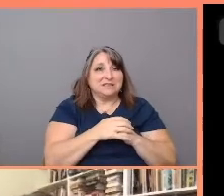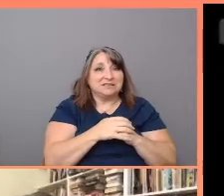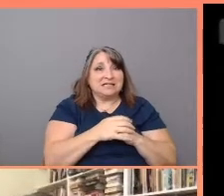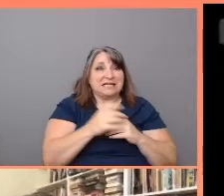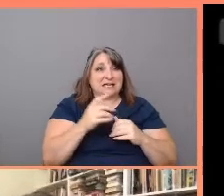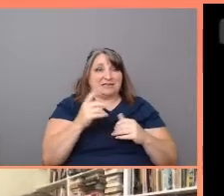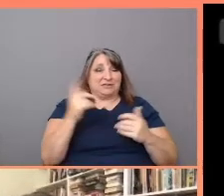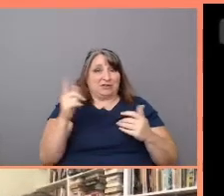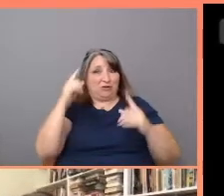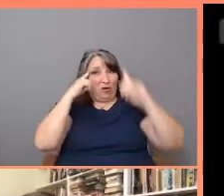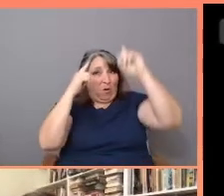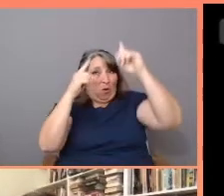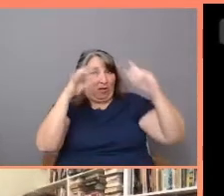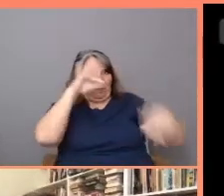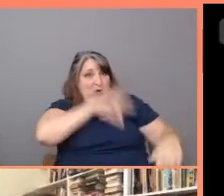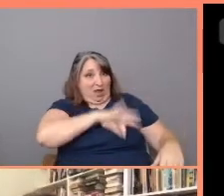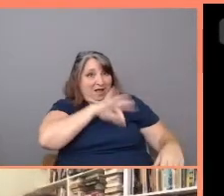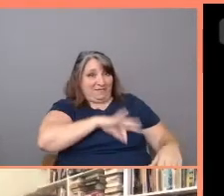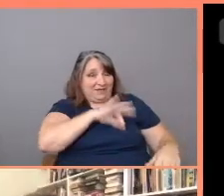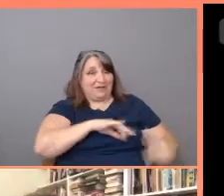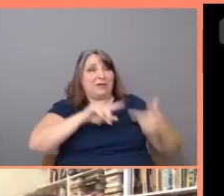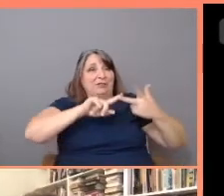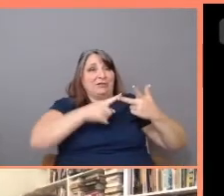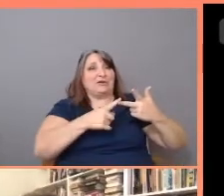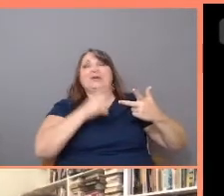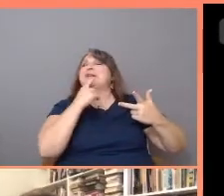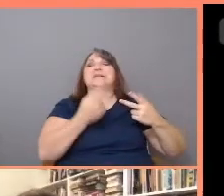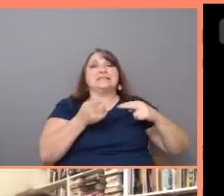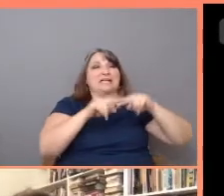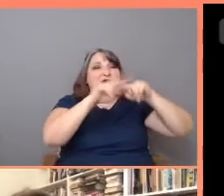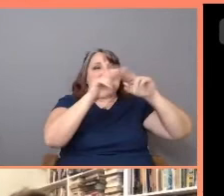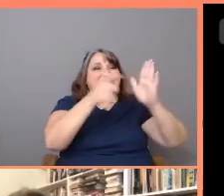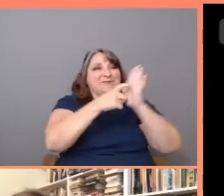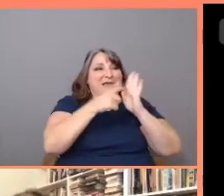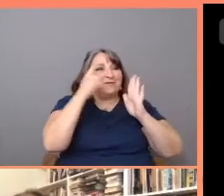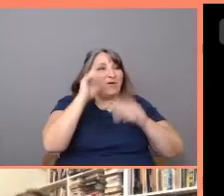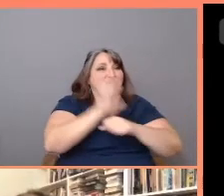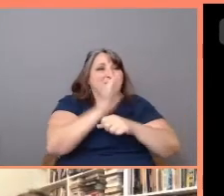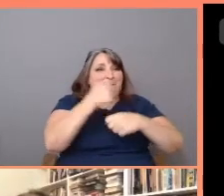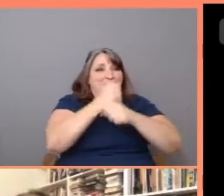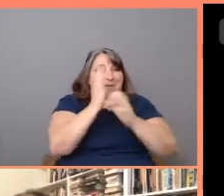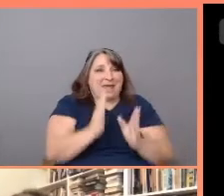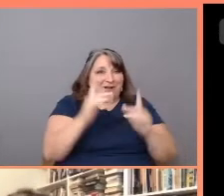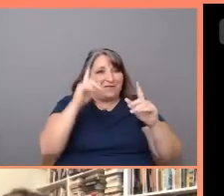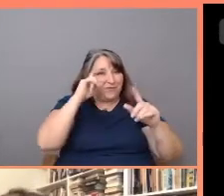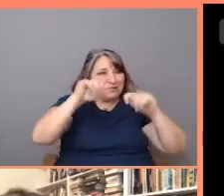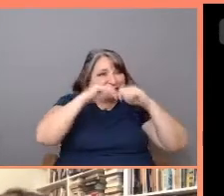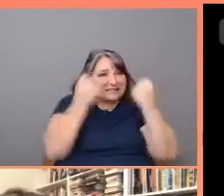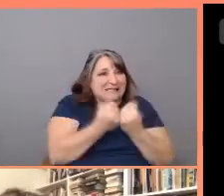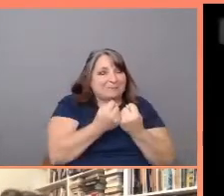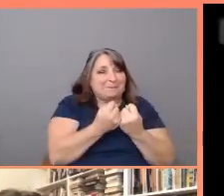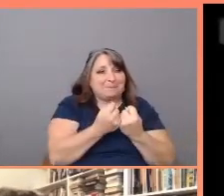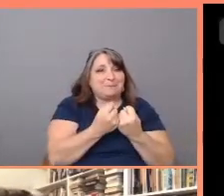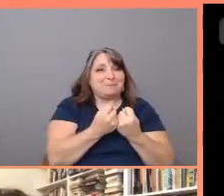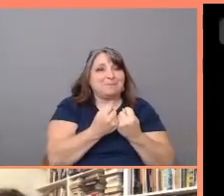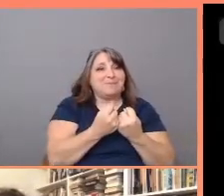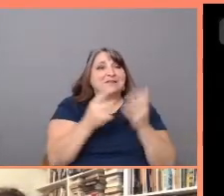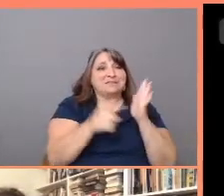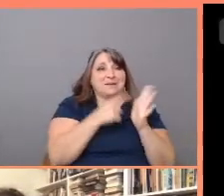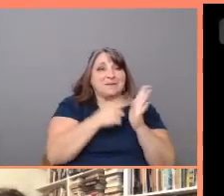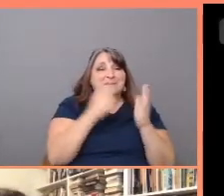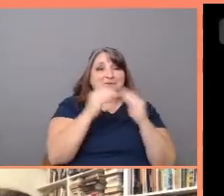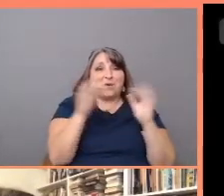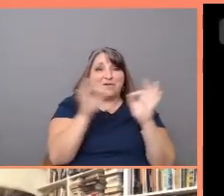profit? The third one is it increasing the brand of the filmmaker and the team? So, sometimes there's more value in raising